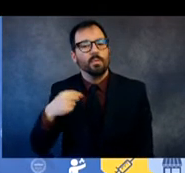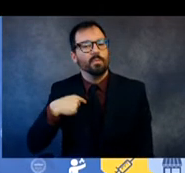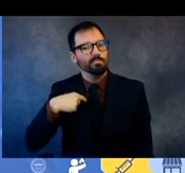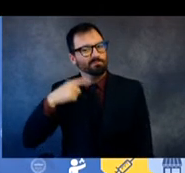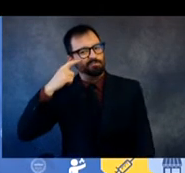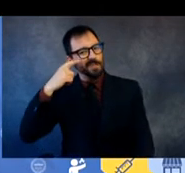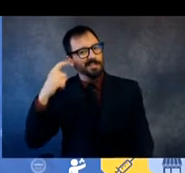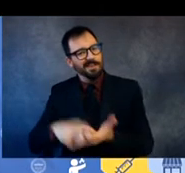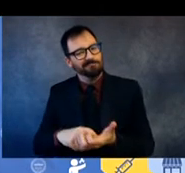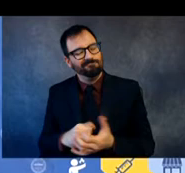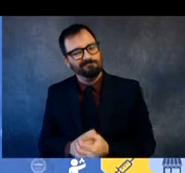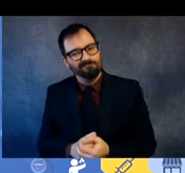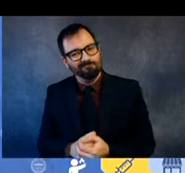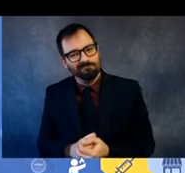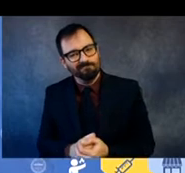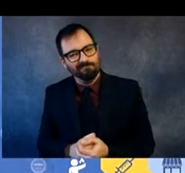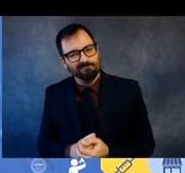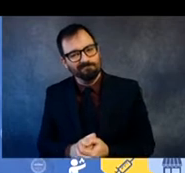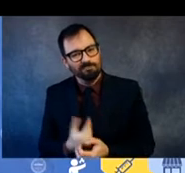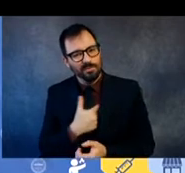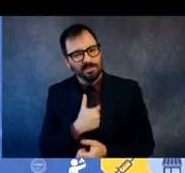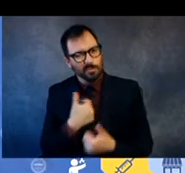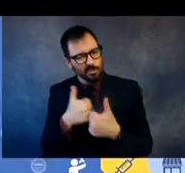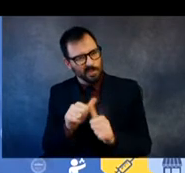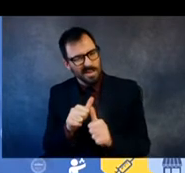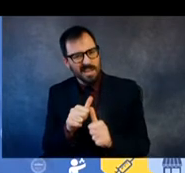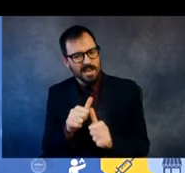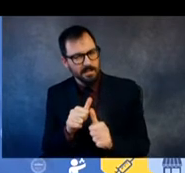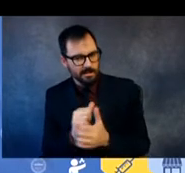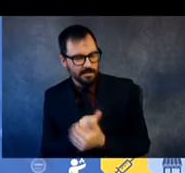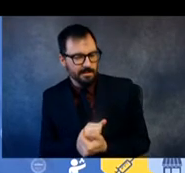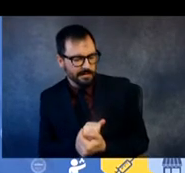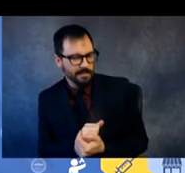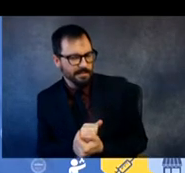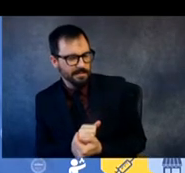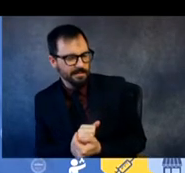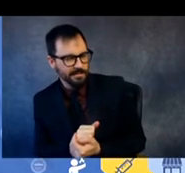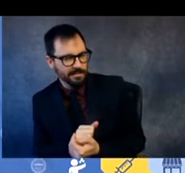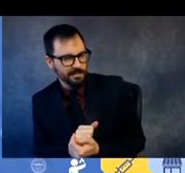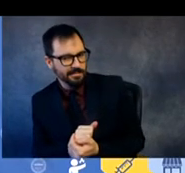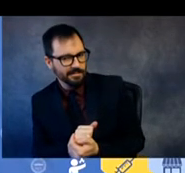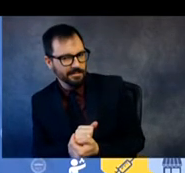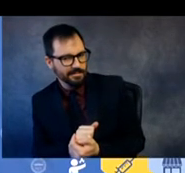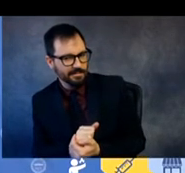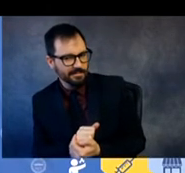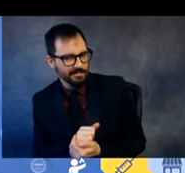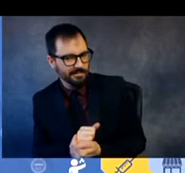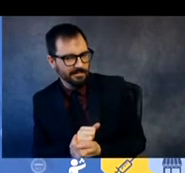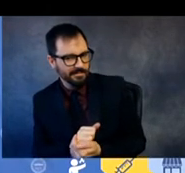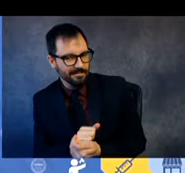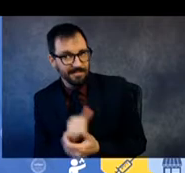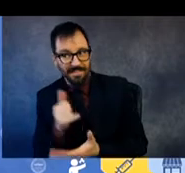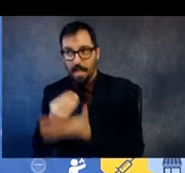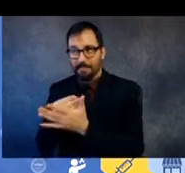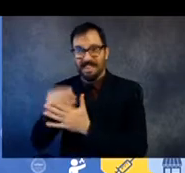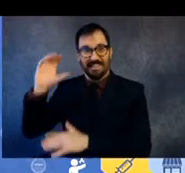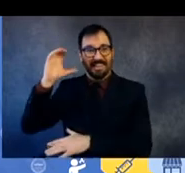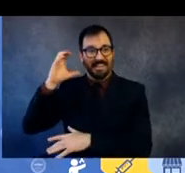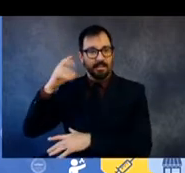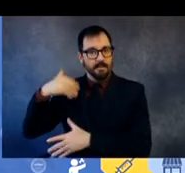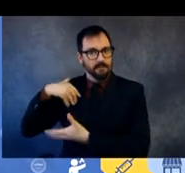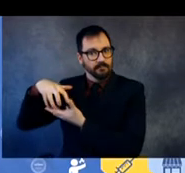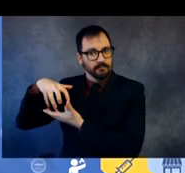hospitalization rate. So I recognize that, and we try to work towards that reserve fund,